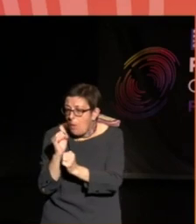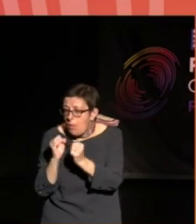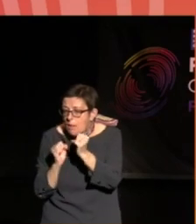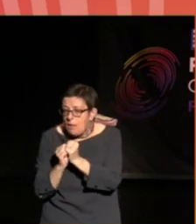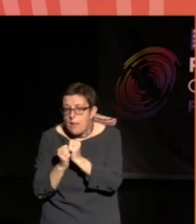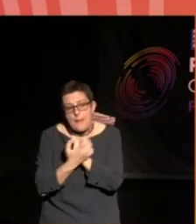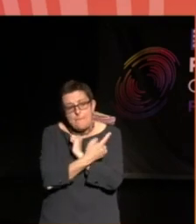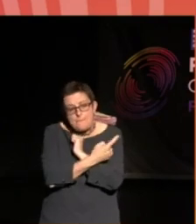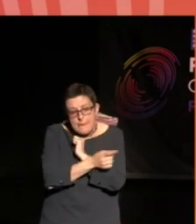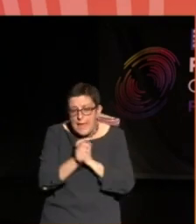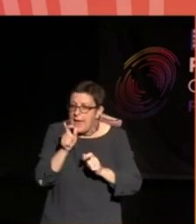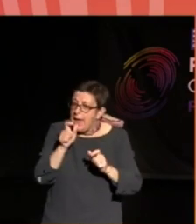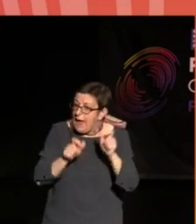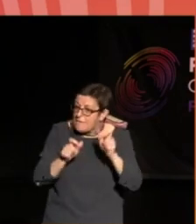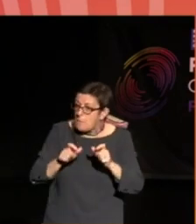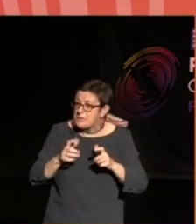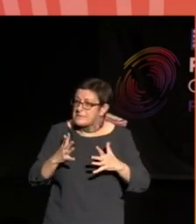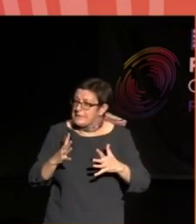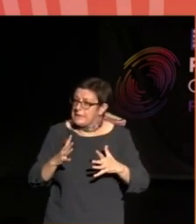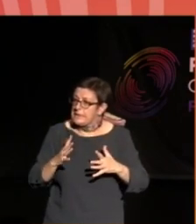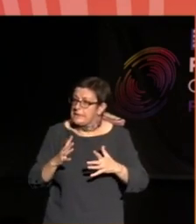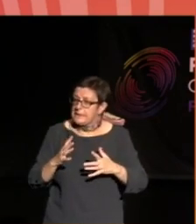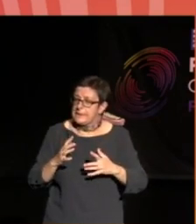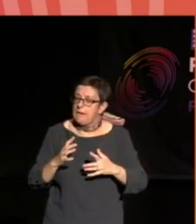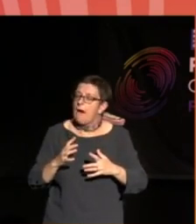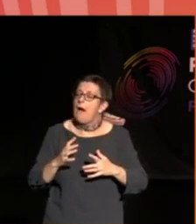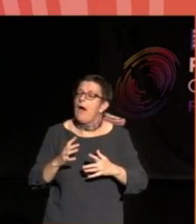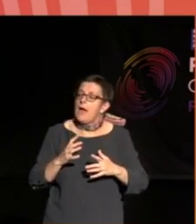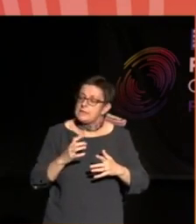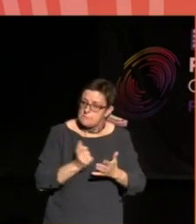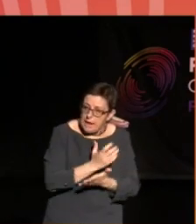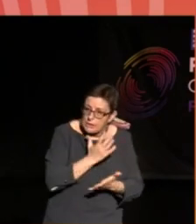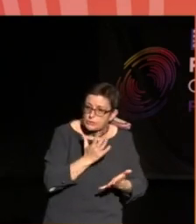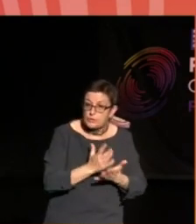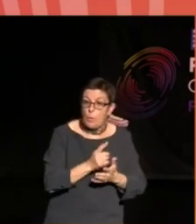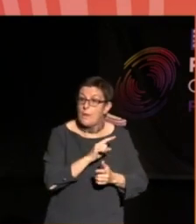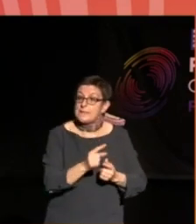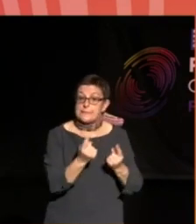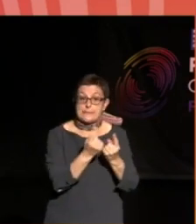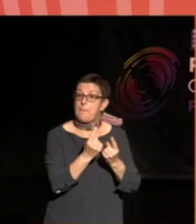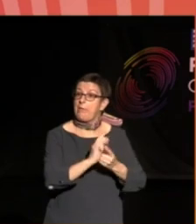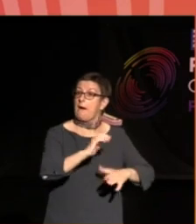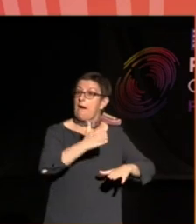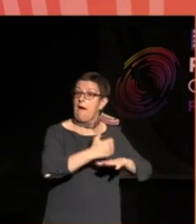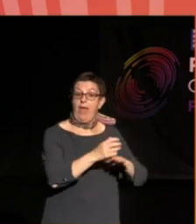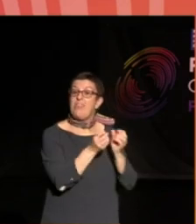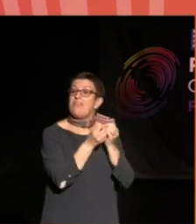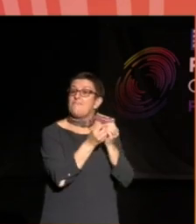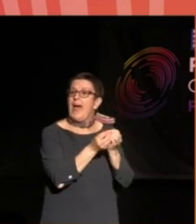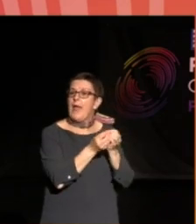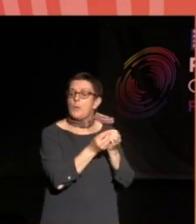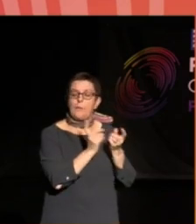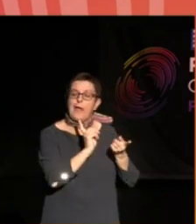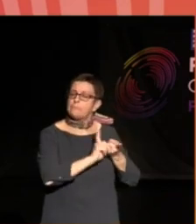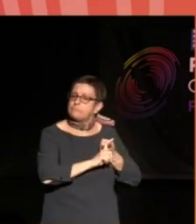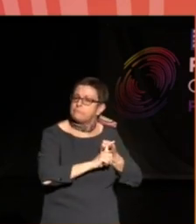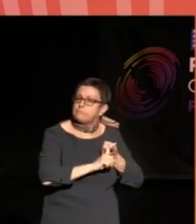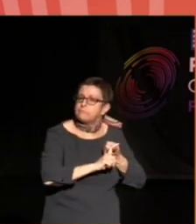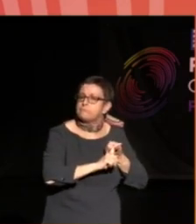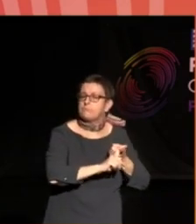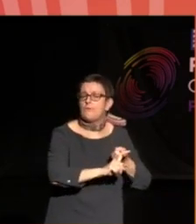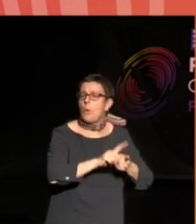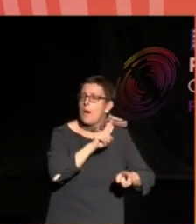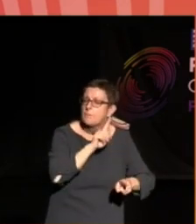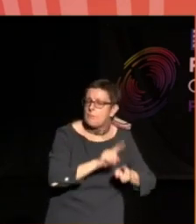interest to keep things at their maximum value for the longest possible time so that we don't use up the Earth's resources. And when we